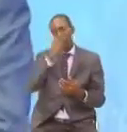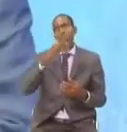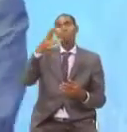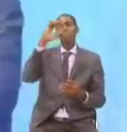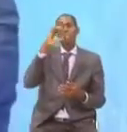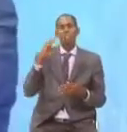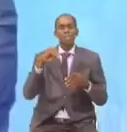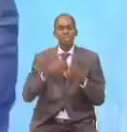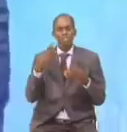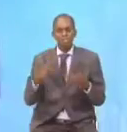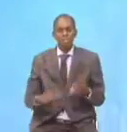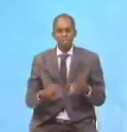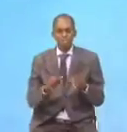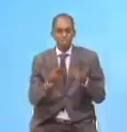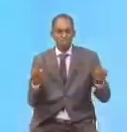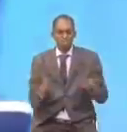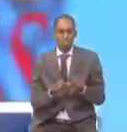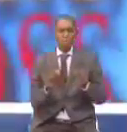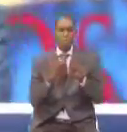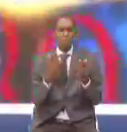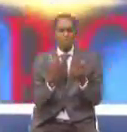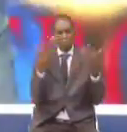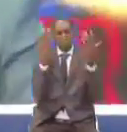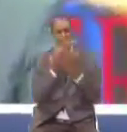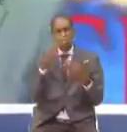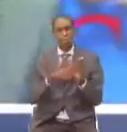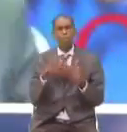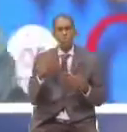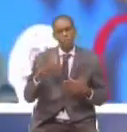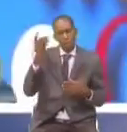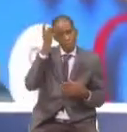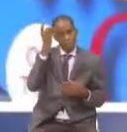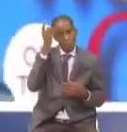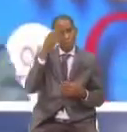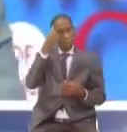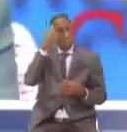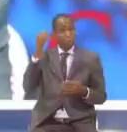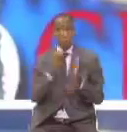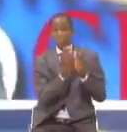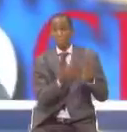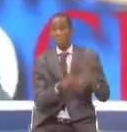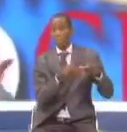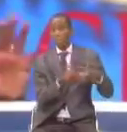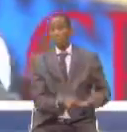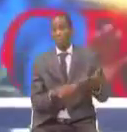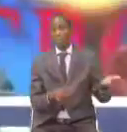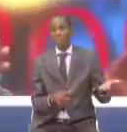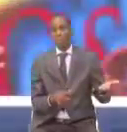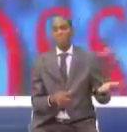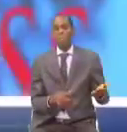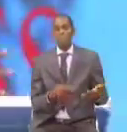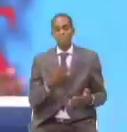in the darkness of evil, in the darkness of the devil. Because he remains, he says, I'm going to